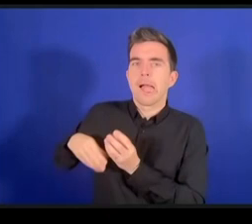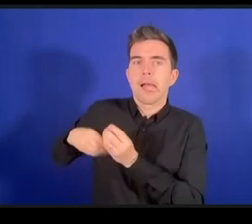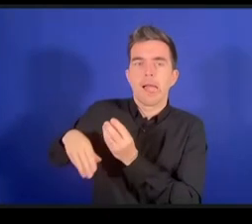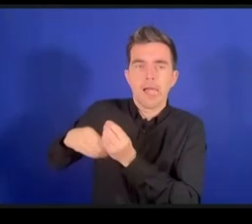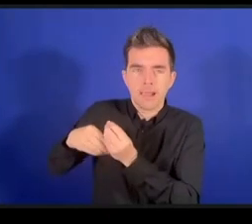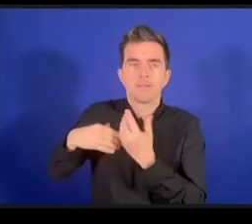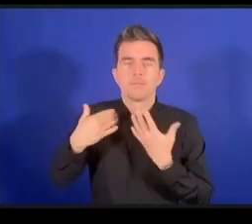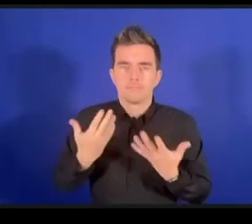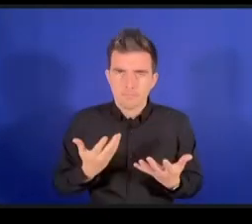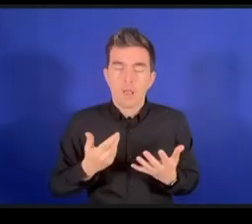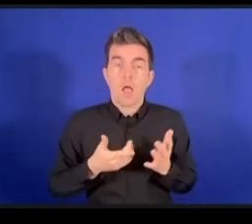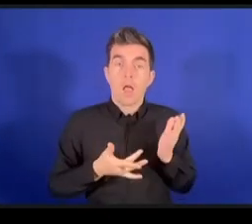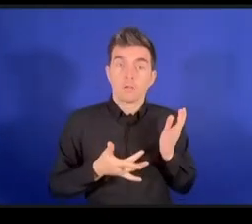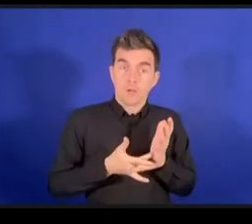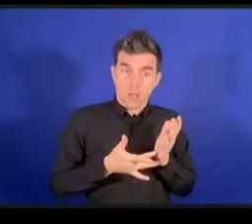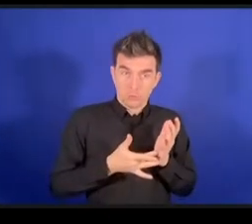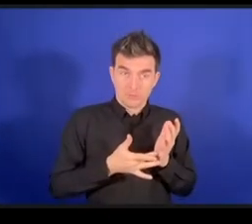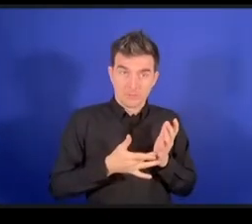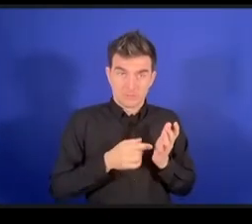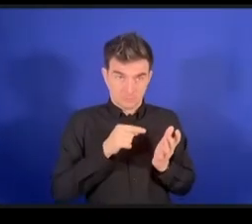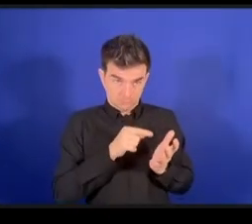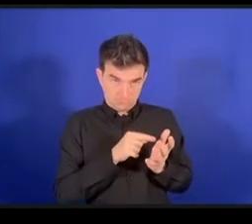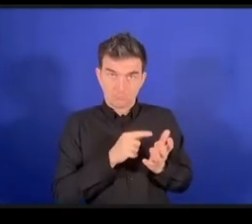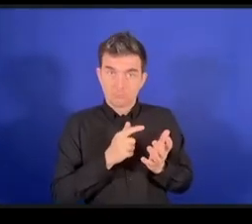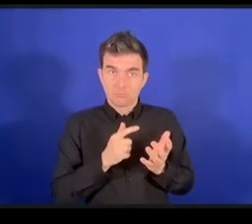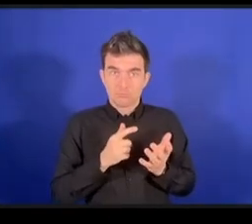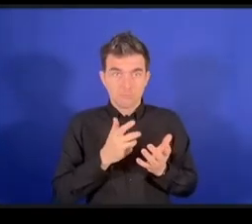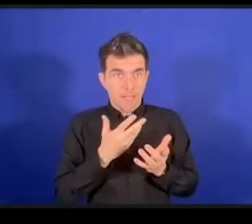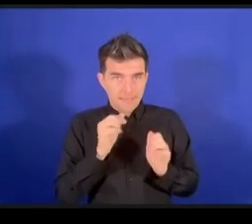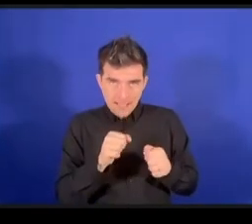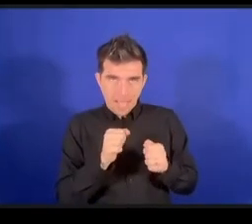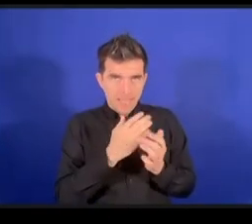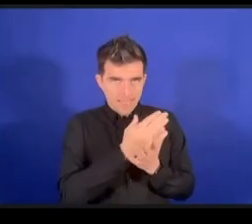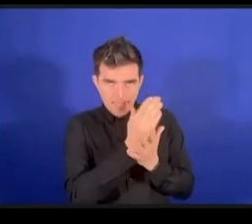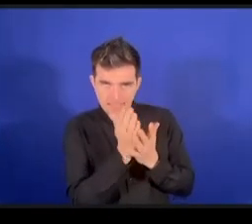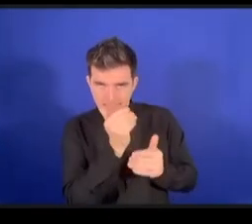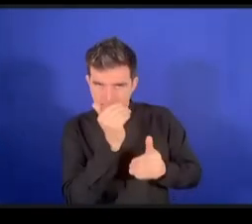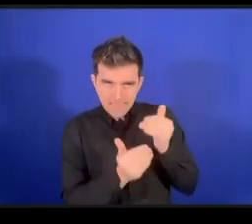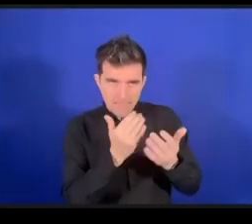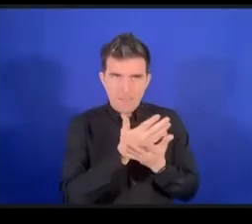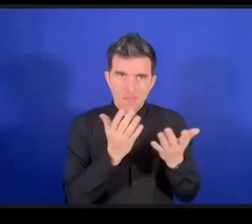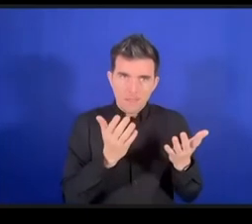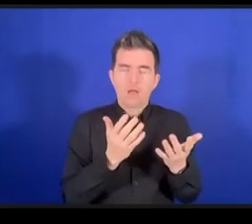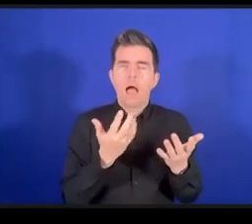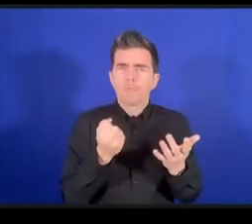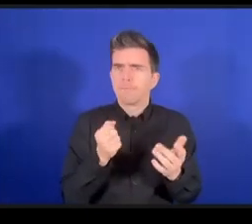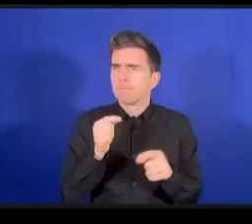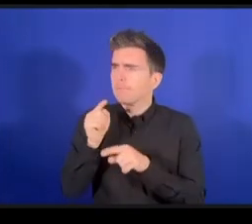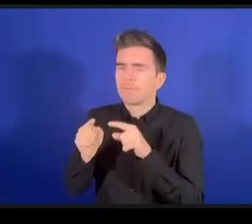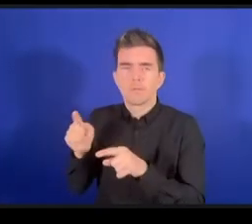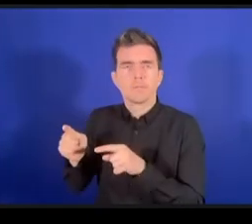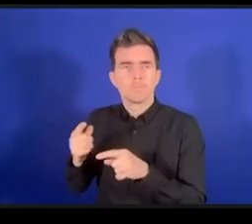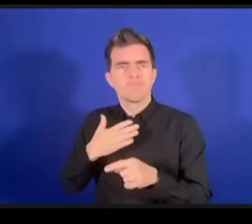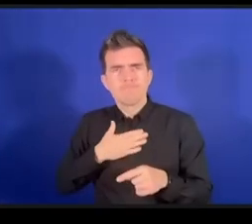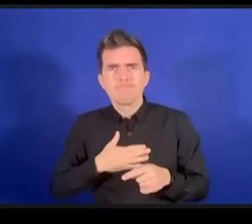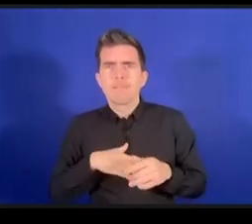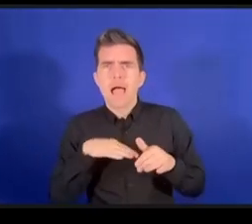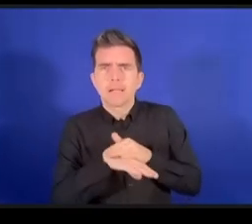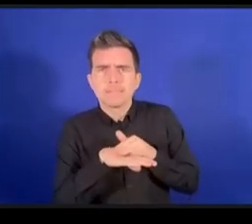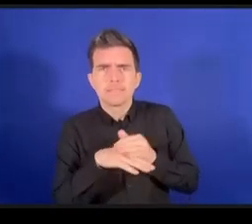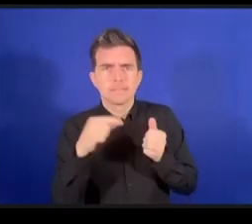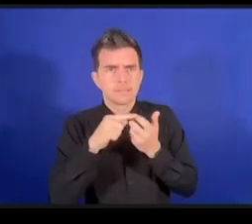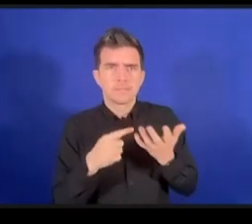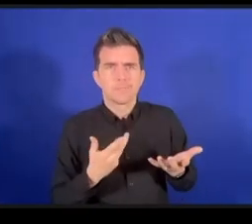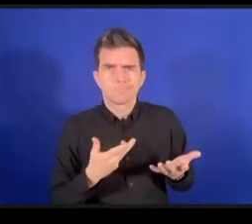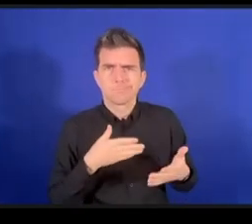the person may remain unable to access those kind of contents. The best example of that would